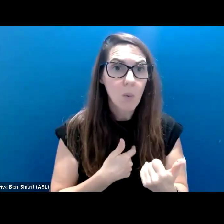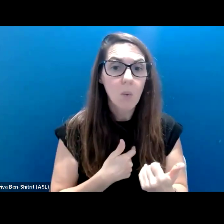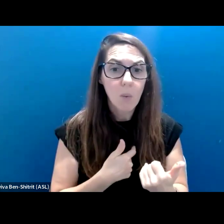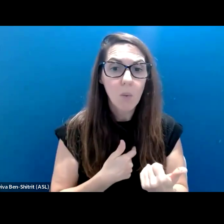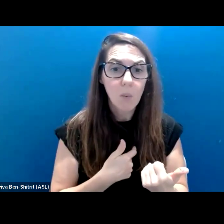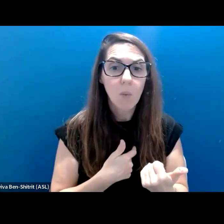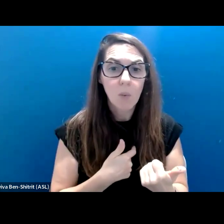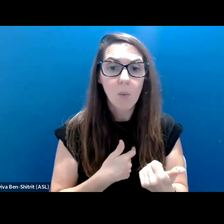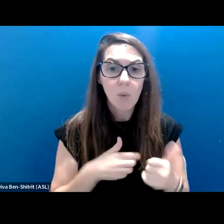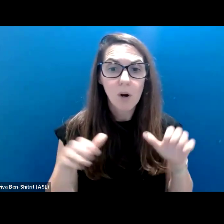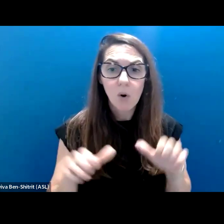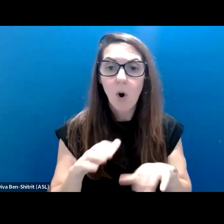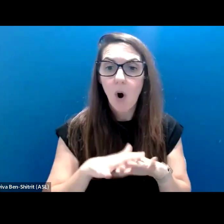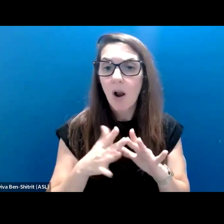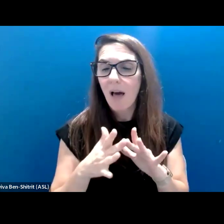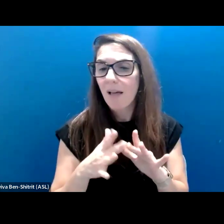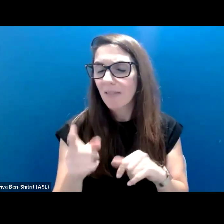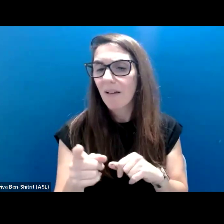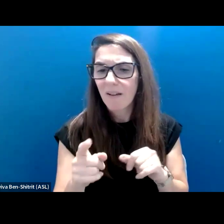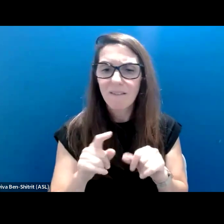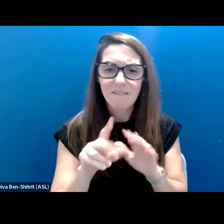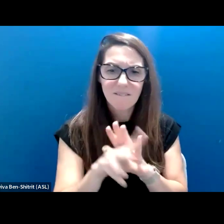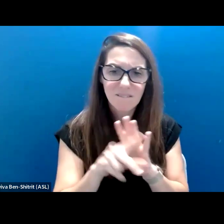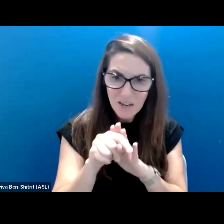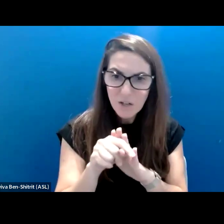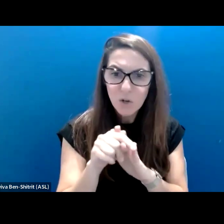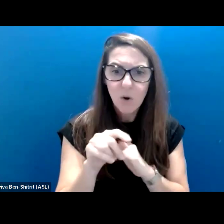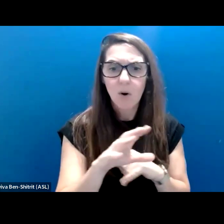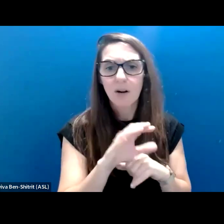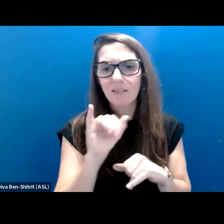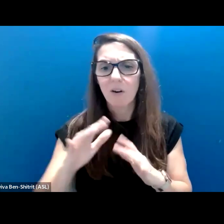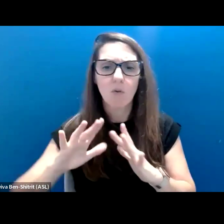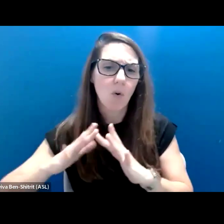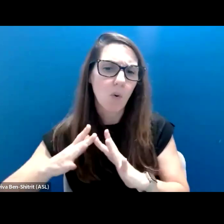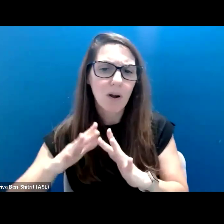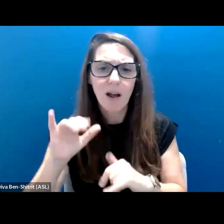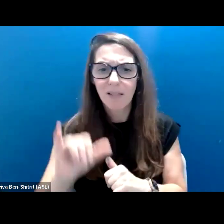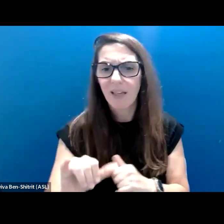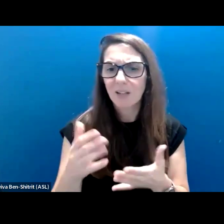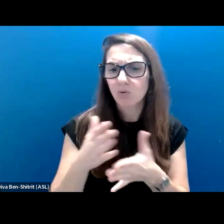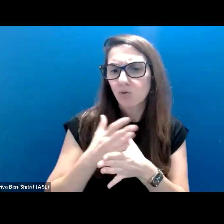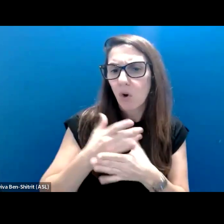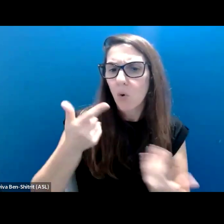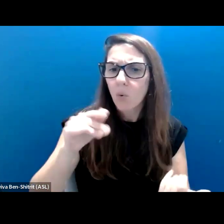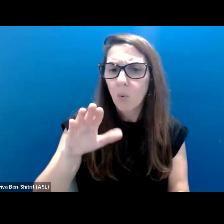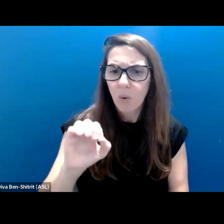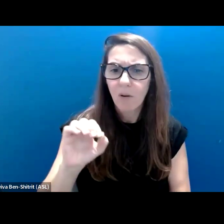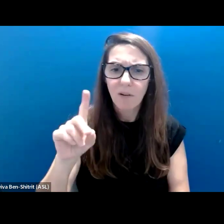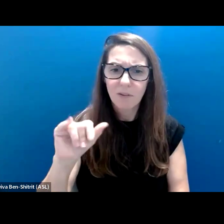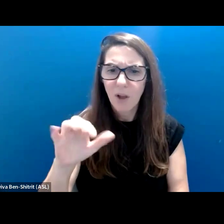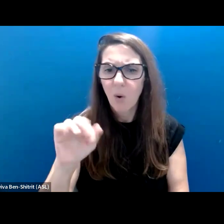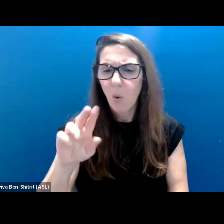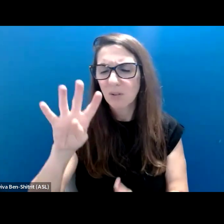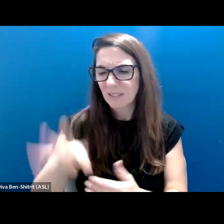an online video meeting, but it's an online meeting where we'd all be in a shared Google Doc or a shared spreadsheet. This is